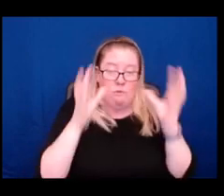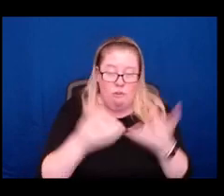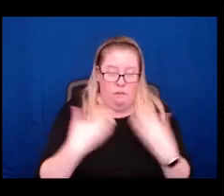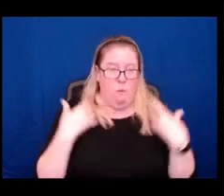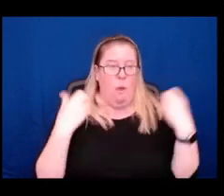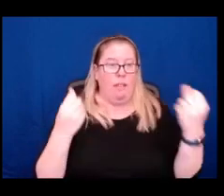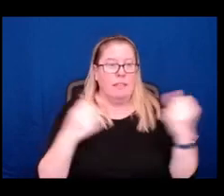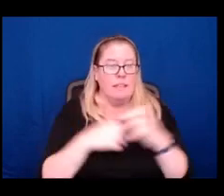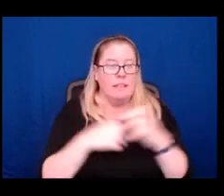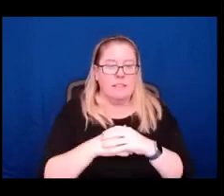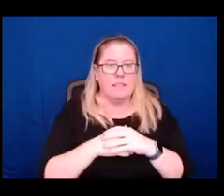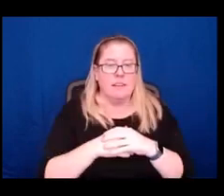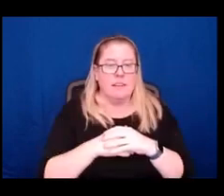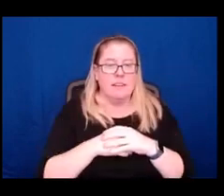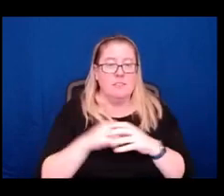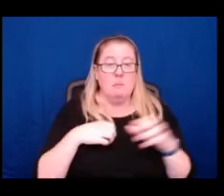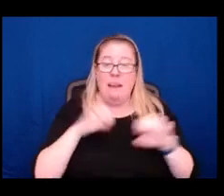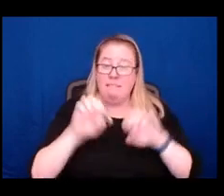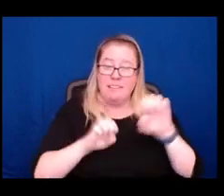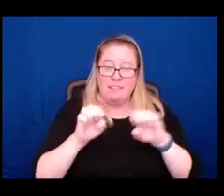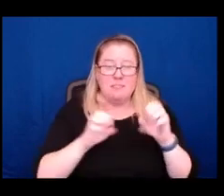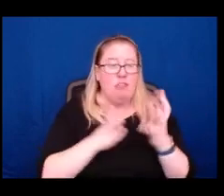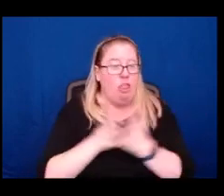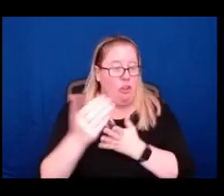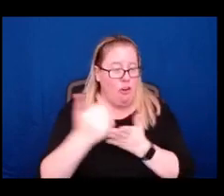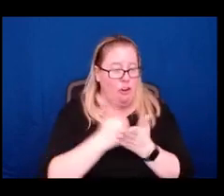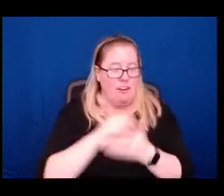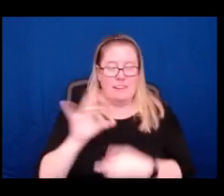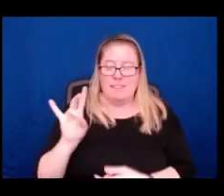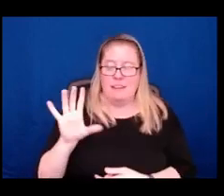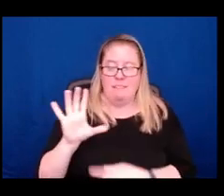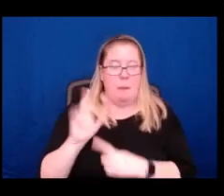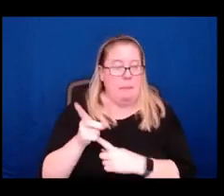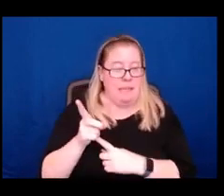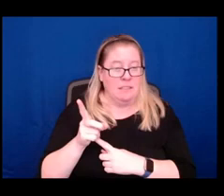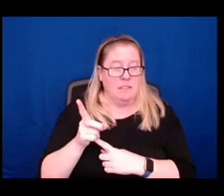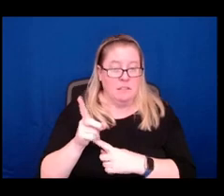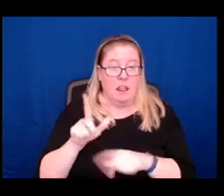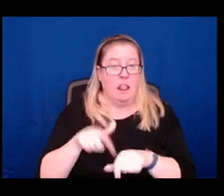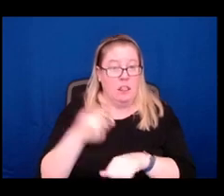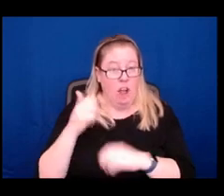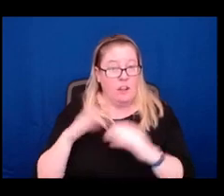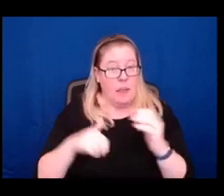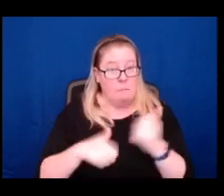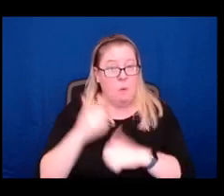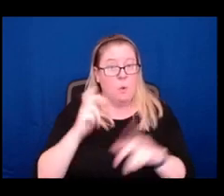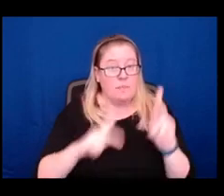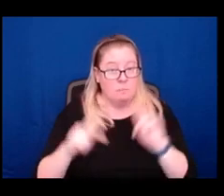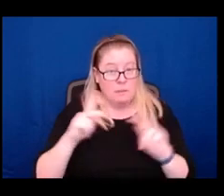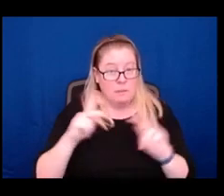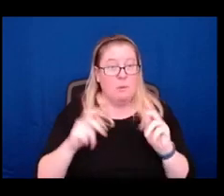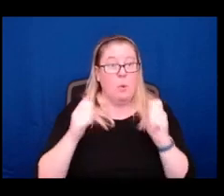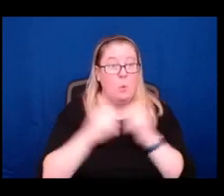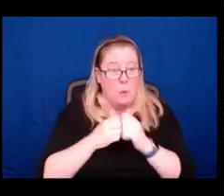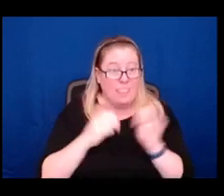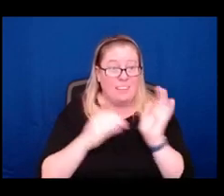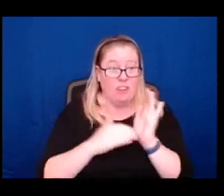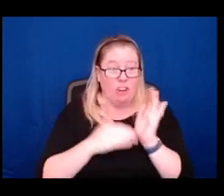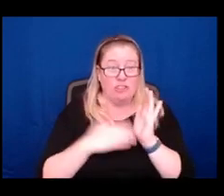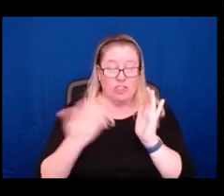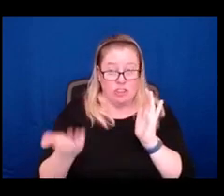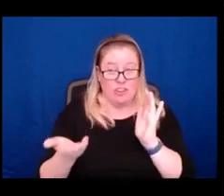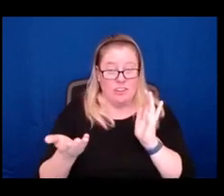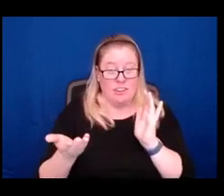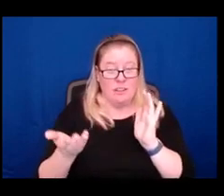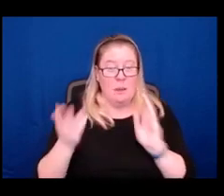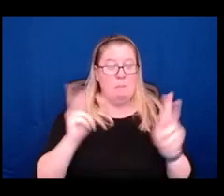so my evaluations are pretty thorough. They're 75 minutes, which is longer than most people spend in front of a doctor. And so I think people